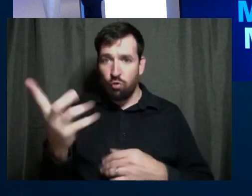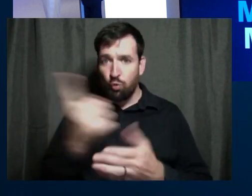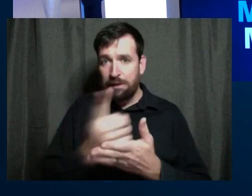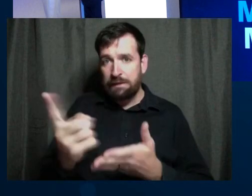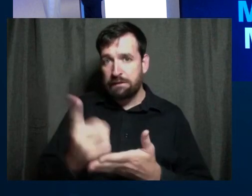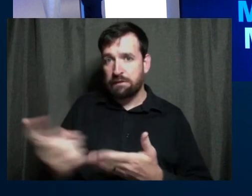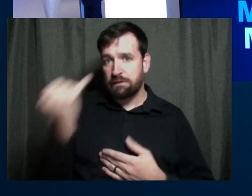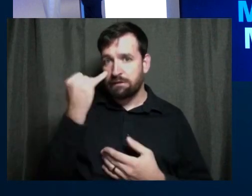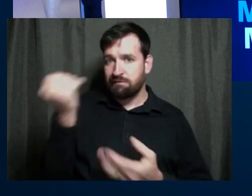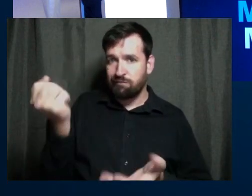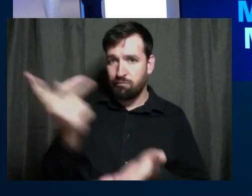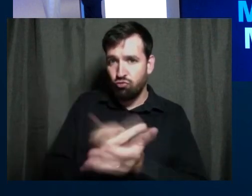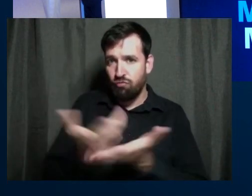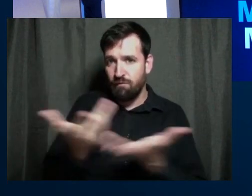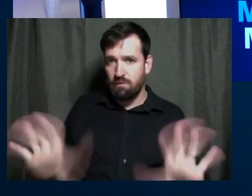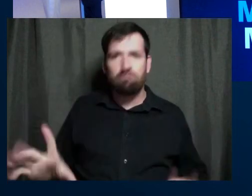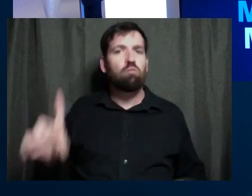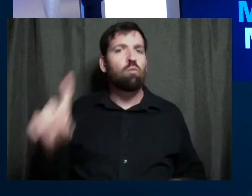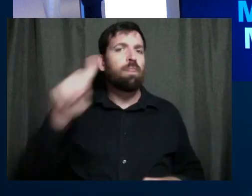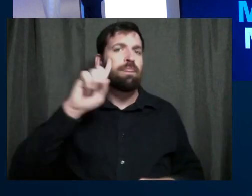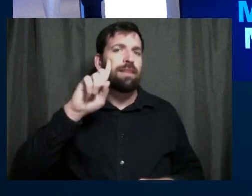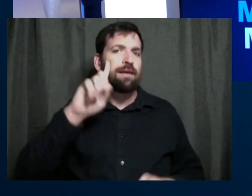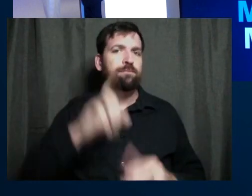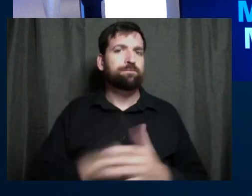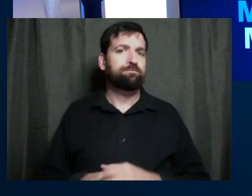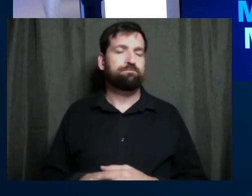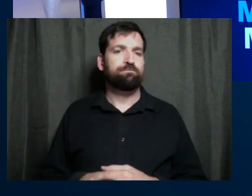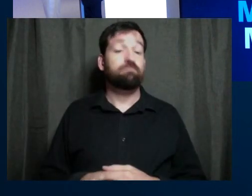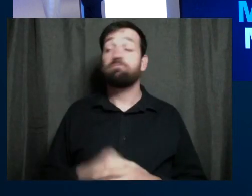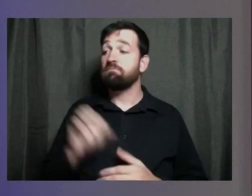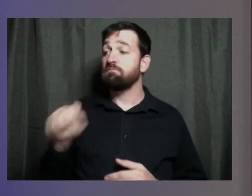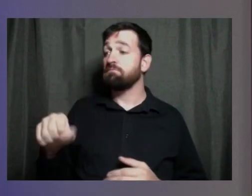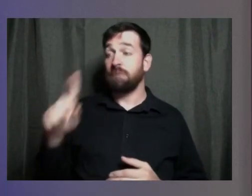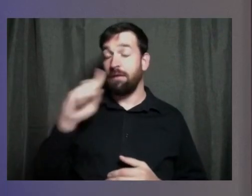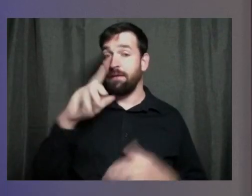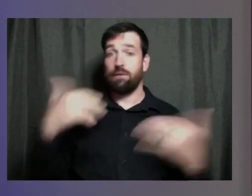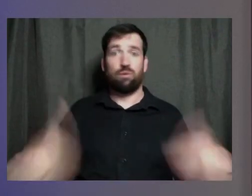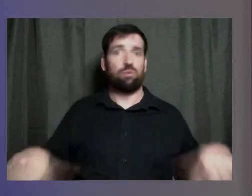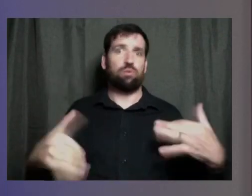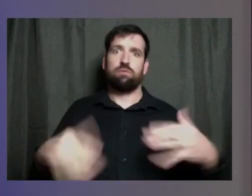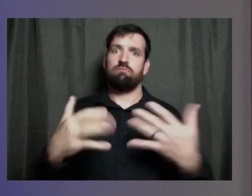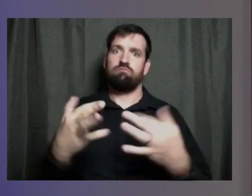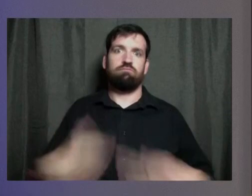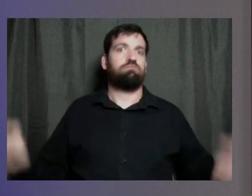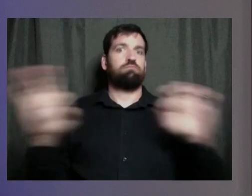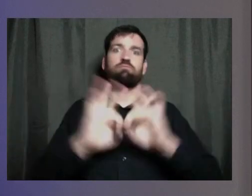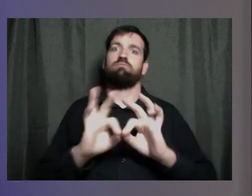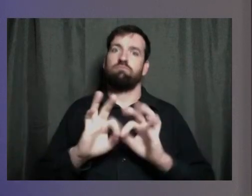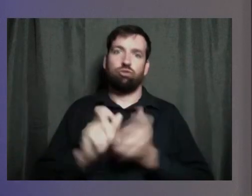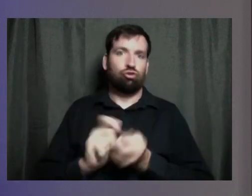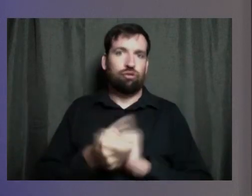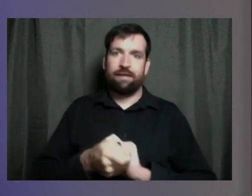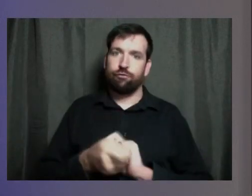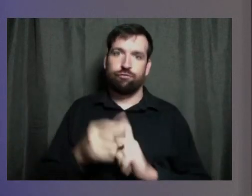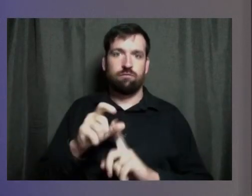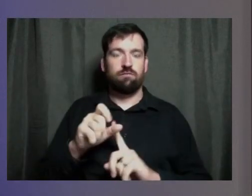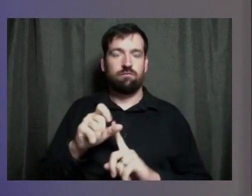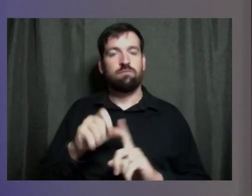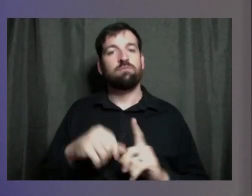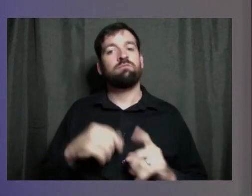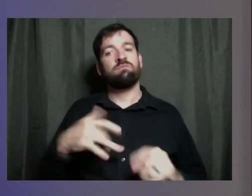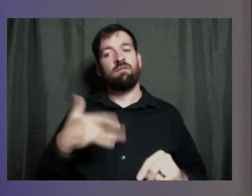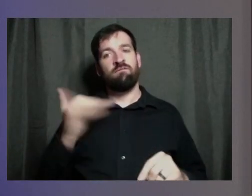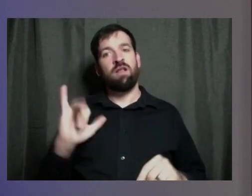approved, your thoughts on that request this morning? Yeah, I think it's a game-changing deal, Hawk. I think that's a really big deal. It feels a little like